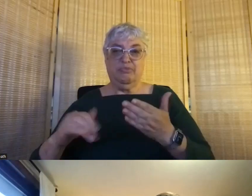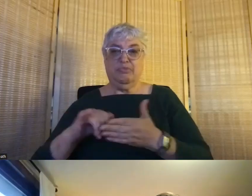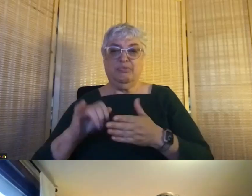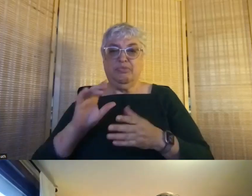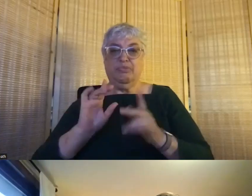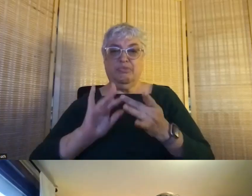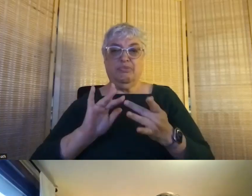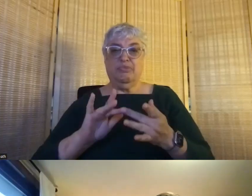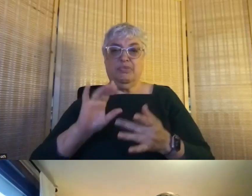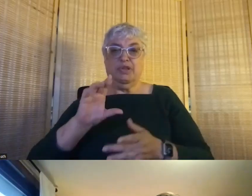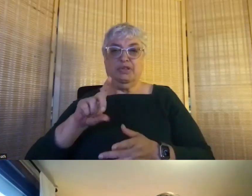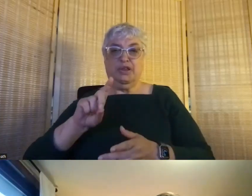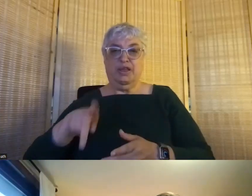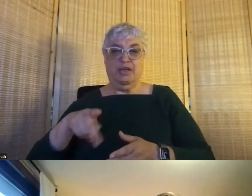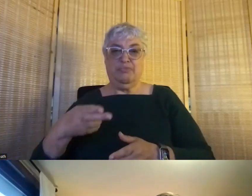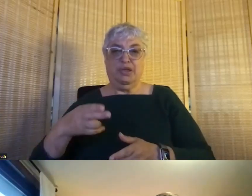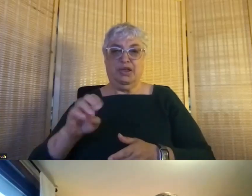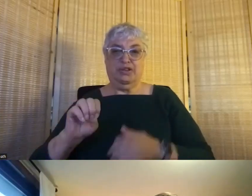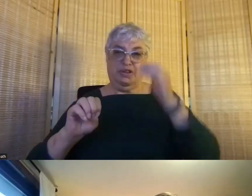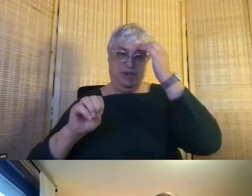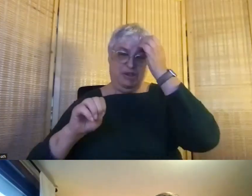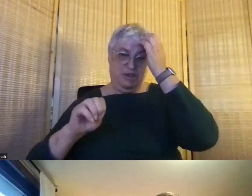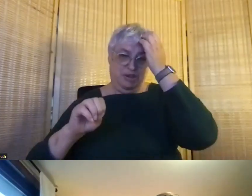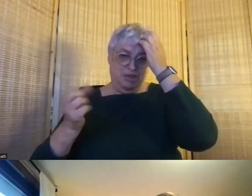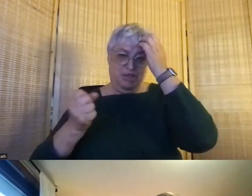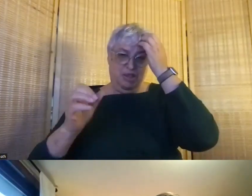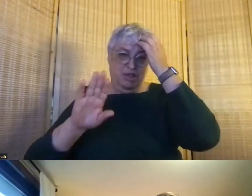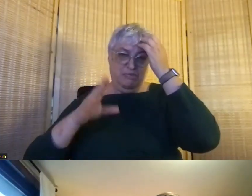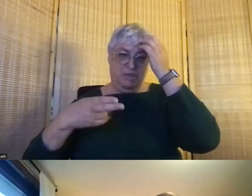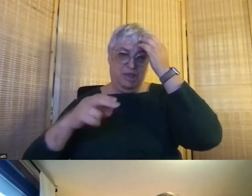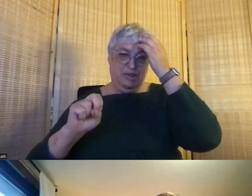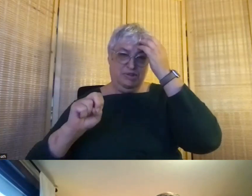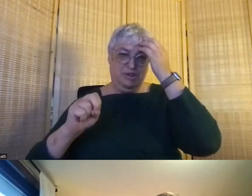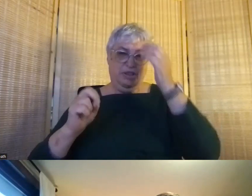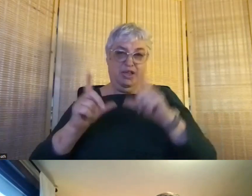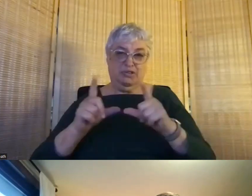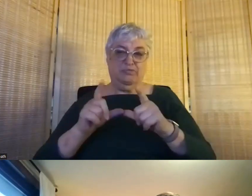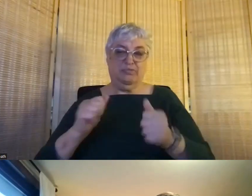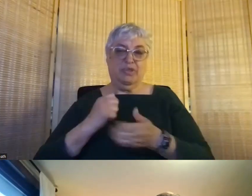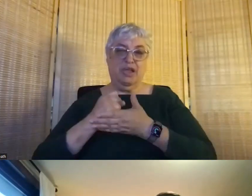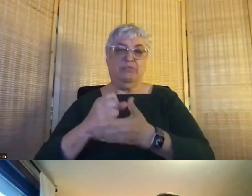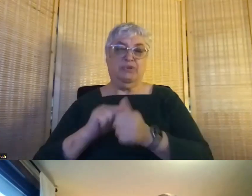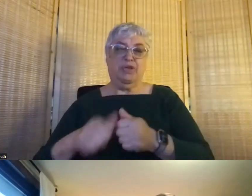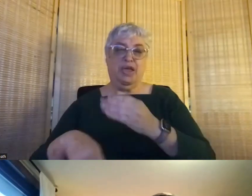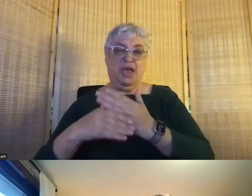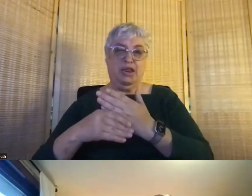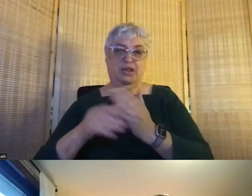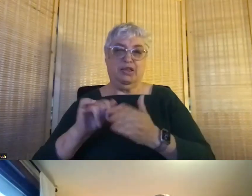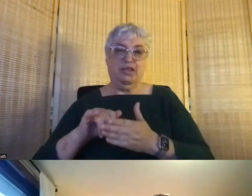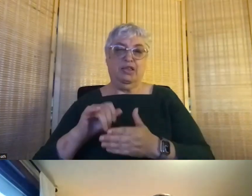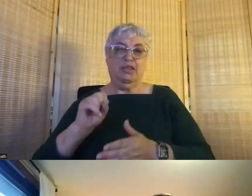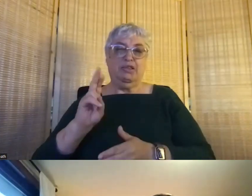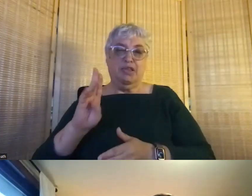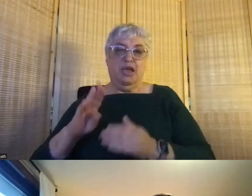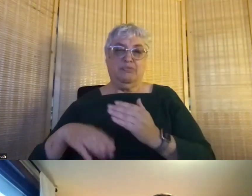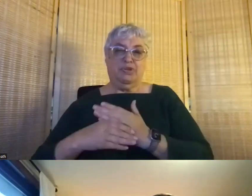reach out to CDPHE, given that they currently hold your BHE license, and they can help you in adding that sub-endorsement.